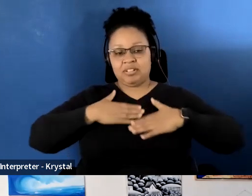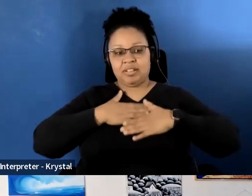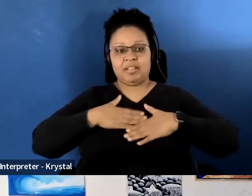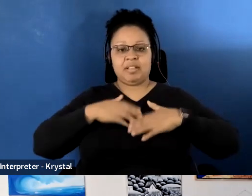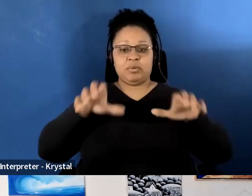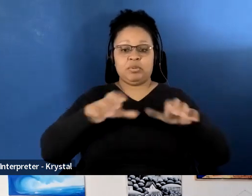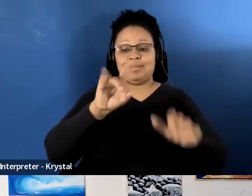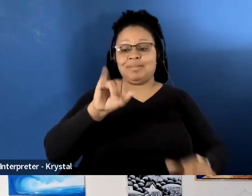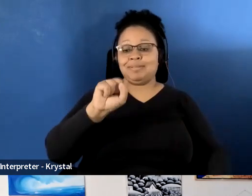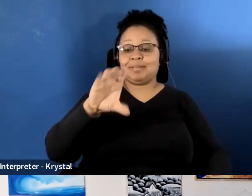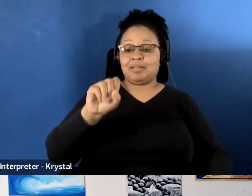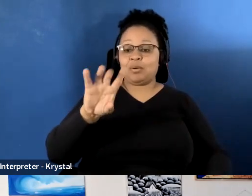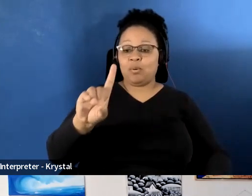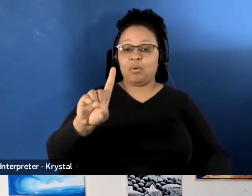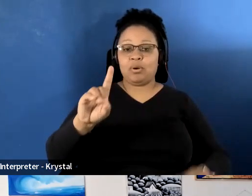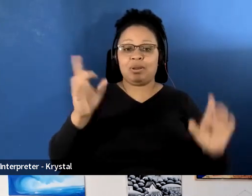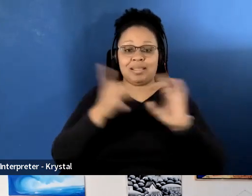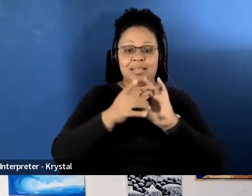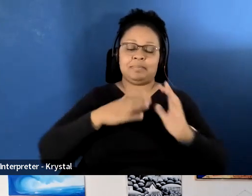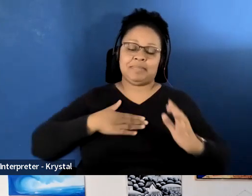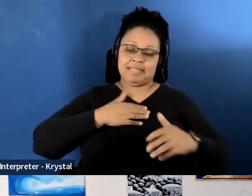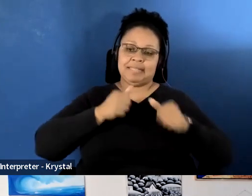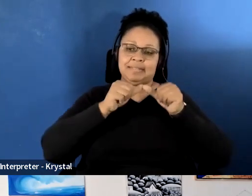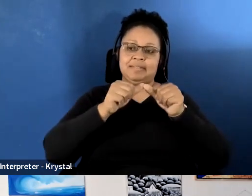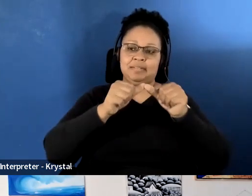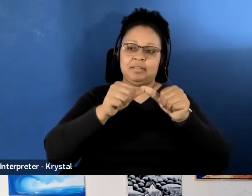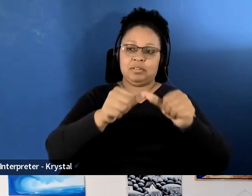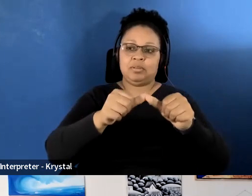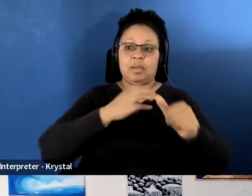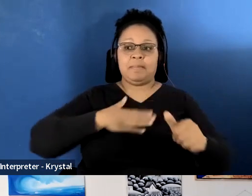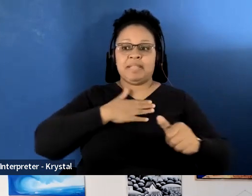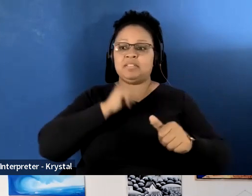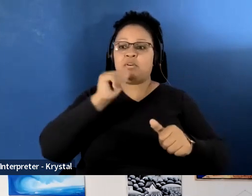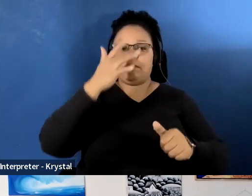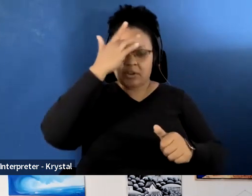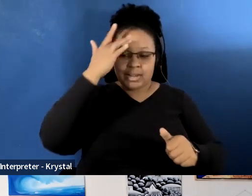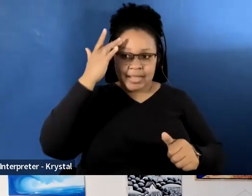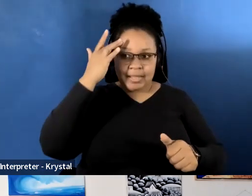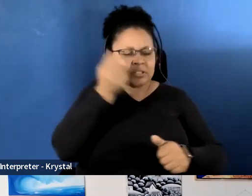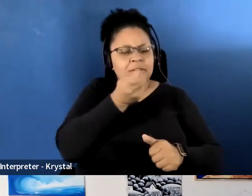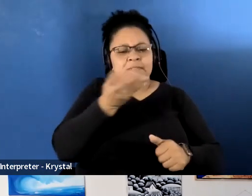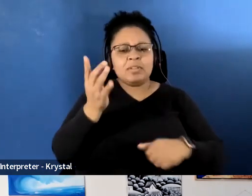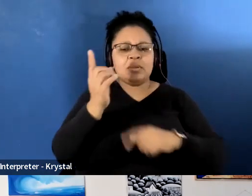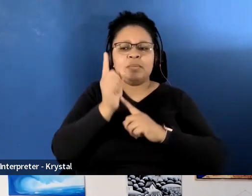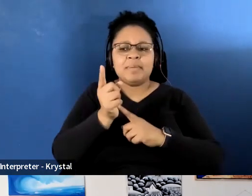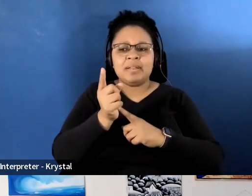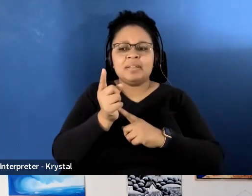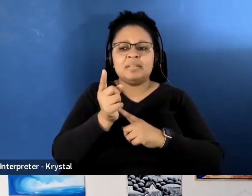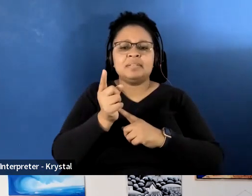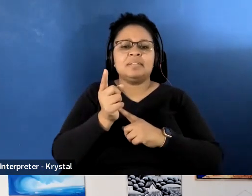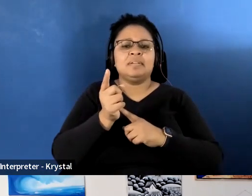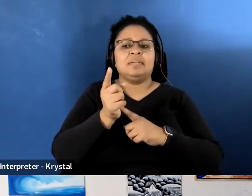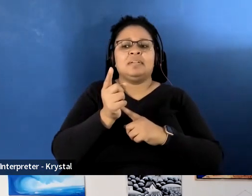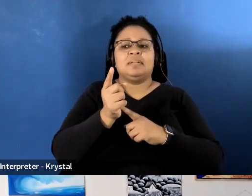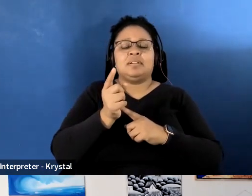the Discord link, continue. Please don't forget to take just a few minutes to do